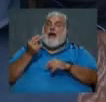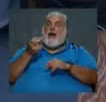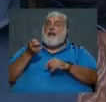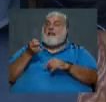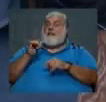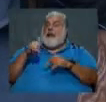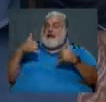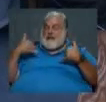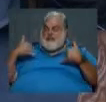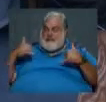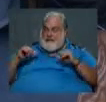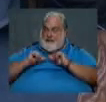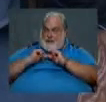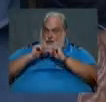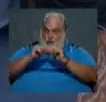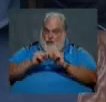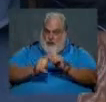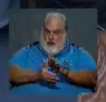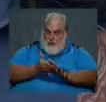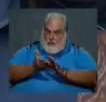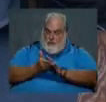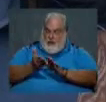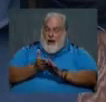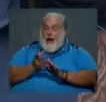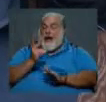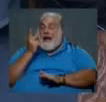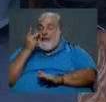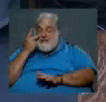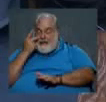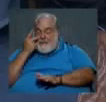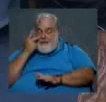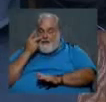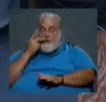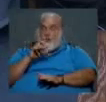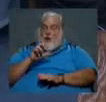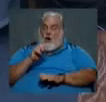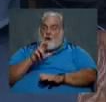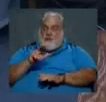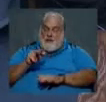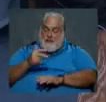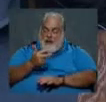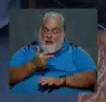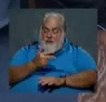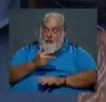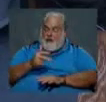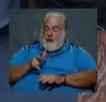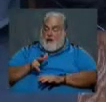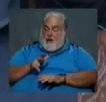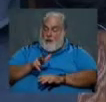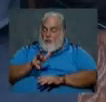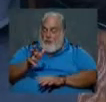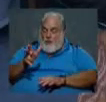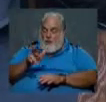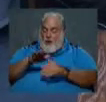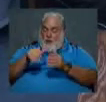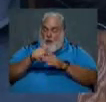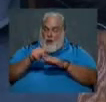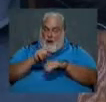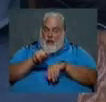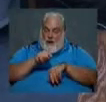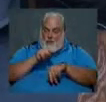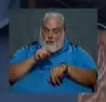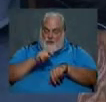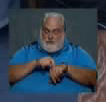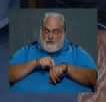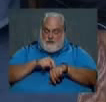I've seen them there. They have vehicles that come and go at all hours of the night, various people that come through.